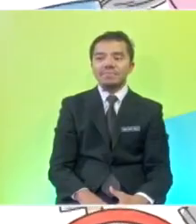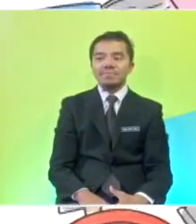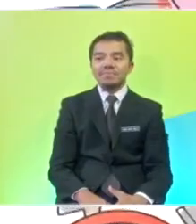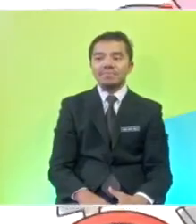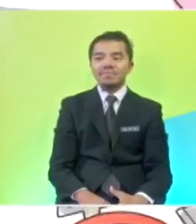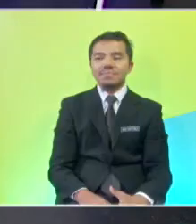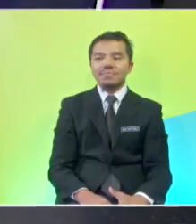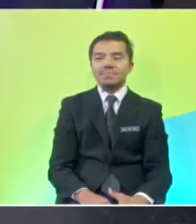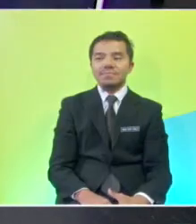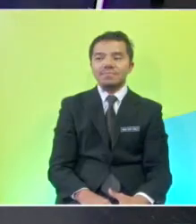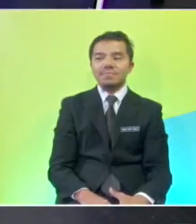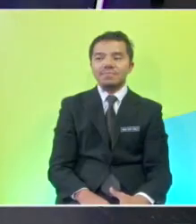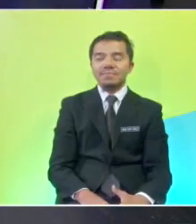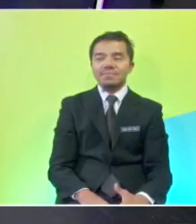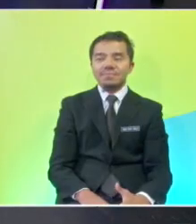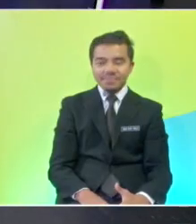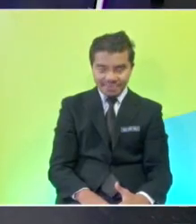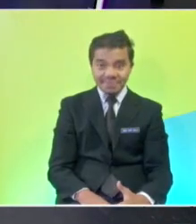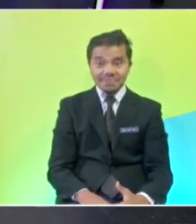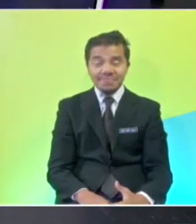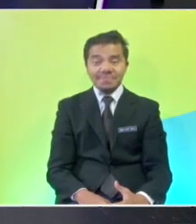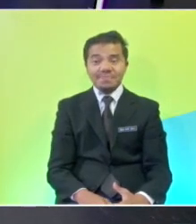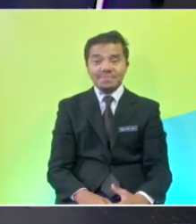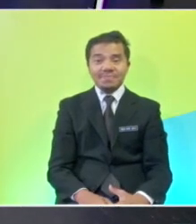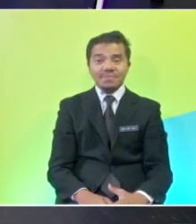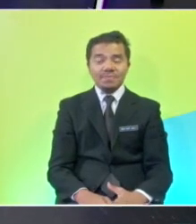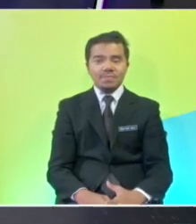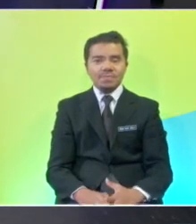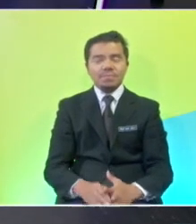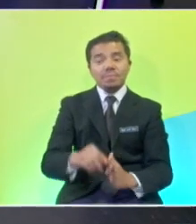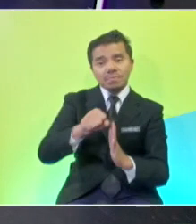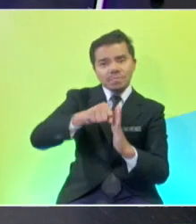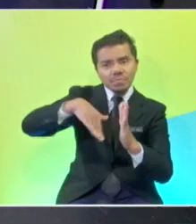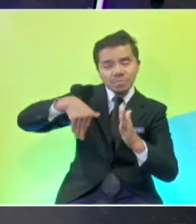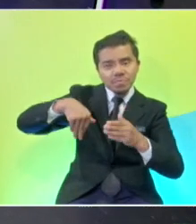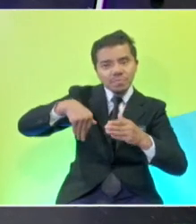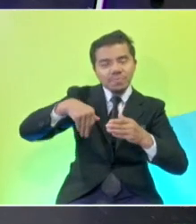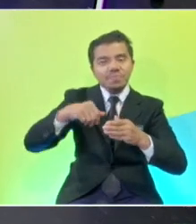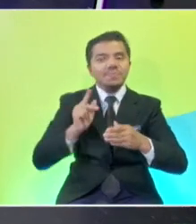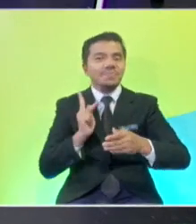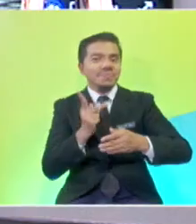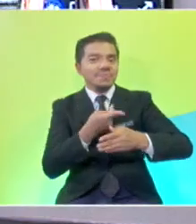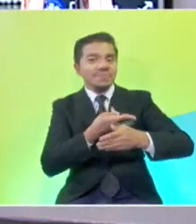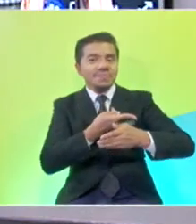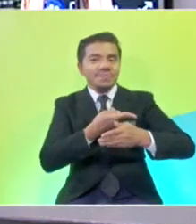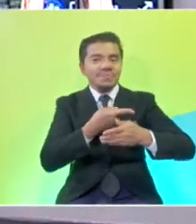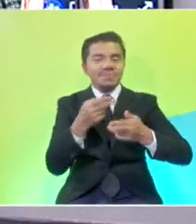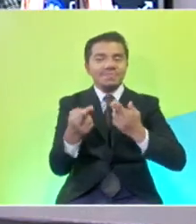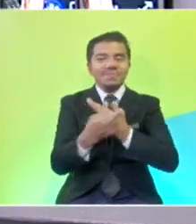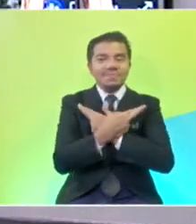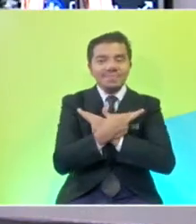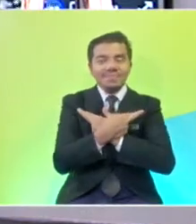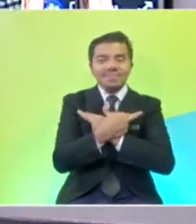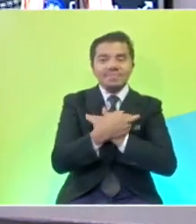need a bit more time. Is that okay, teacher? Yeah, sure, can. Okay, so we'll take a short break so that we can complete this homework. Yeah. But for our friends watching at home, go